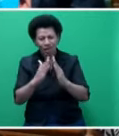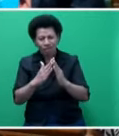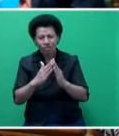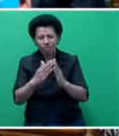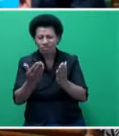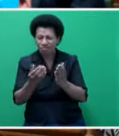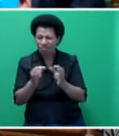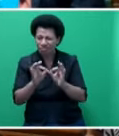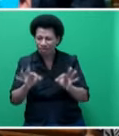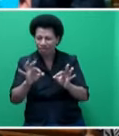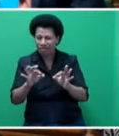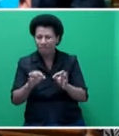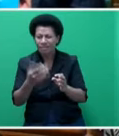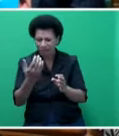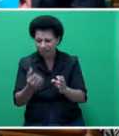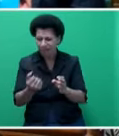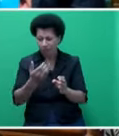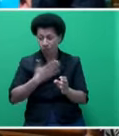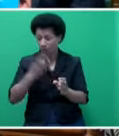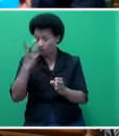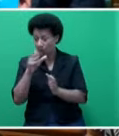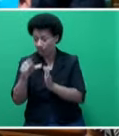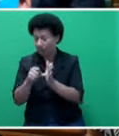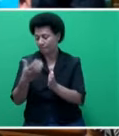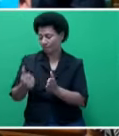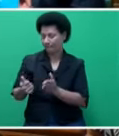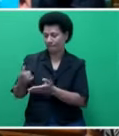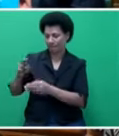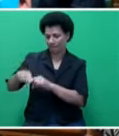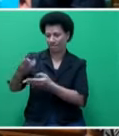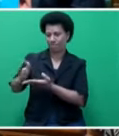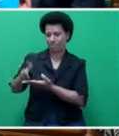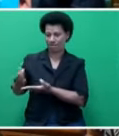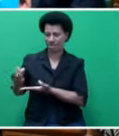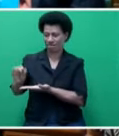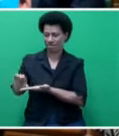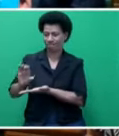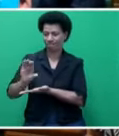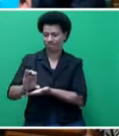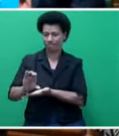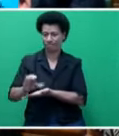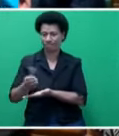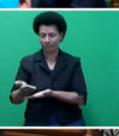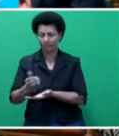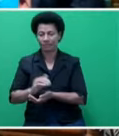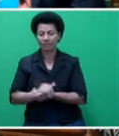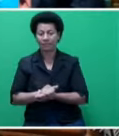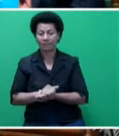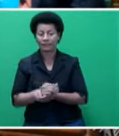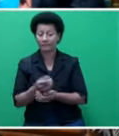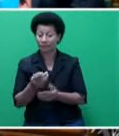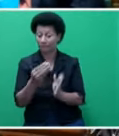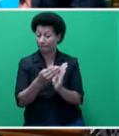to have some retirement funds left. And the only safeguard in the bill, as the Attorney